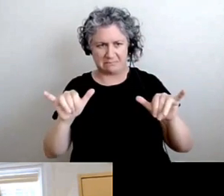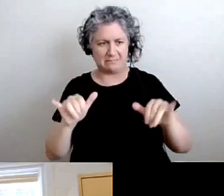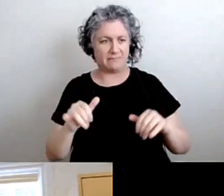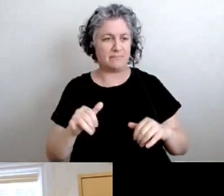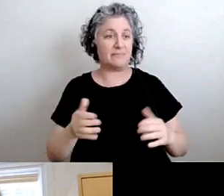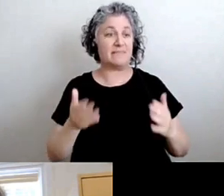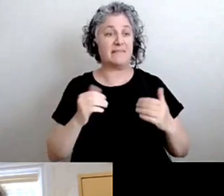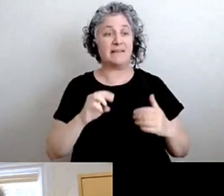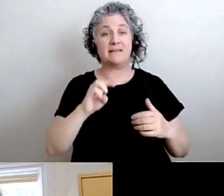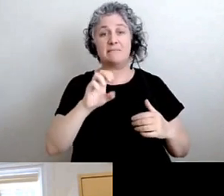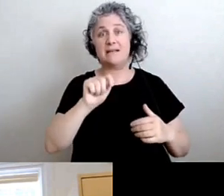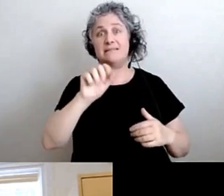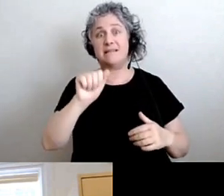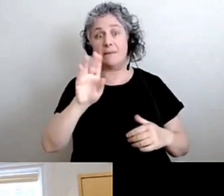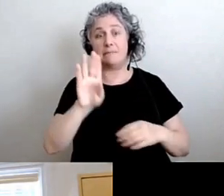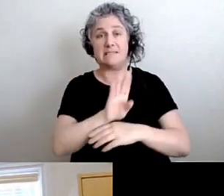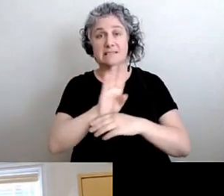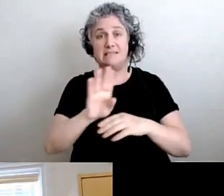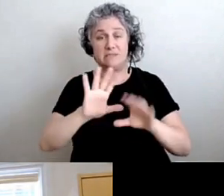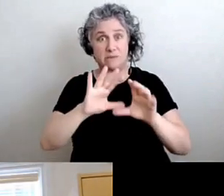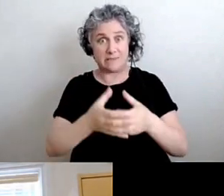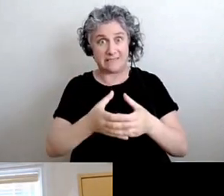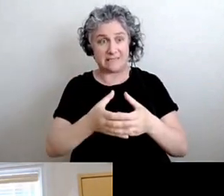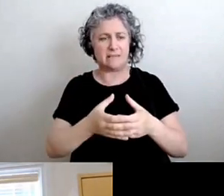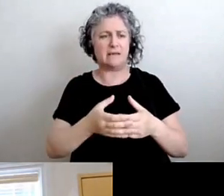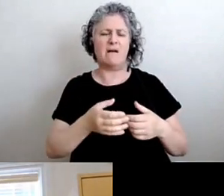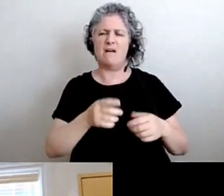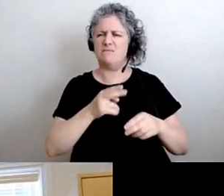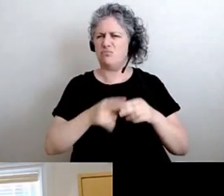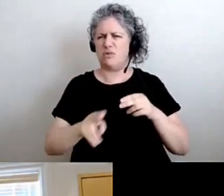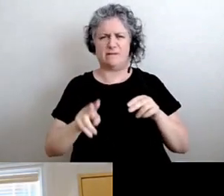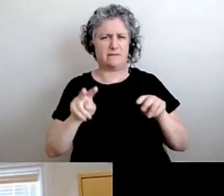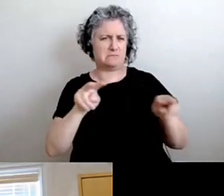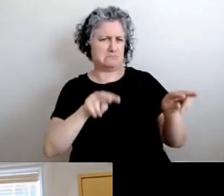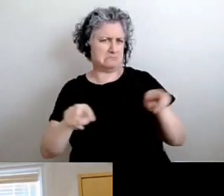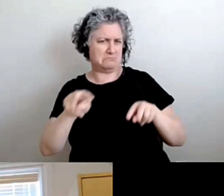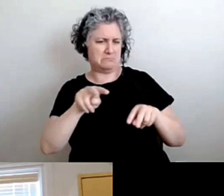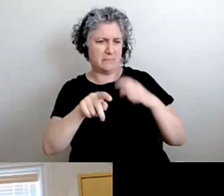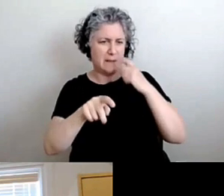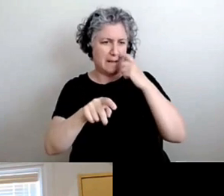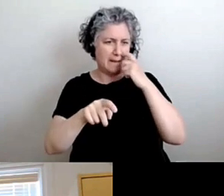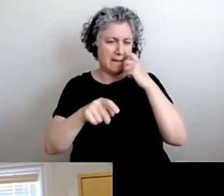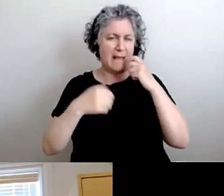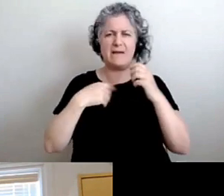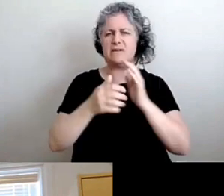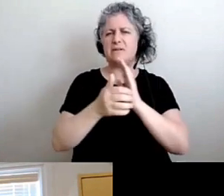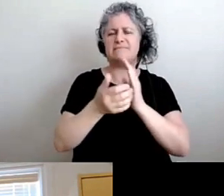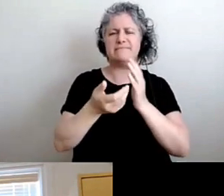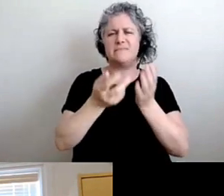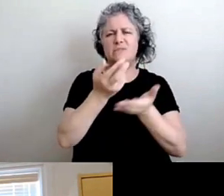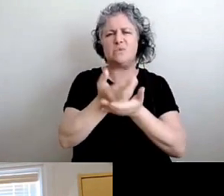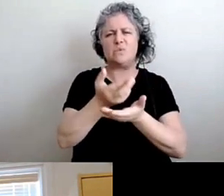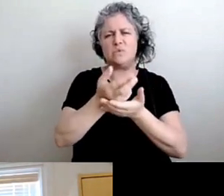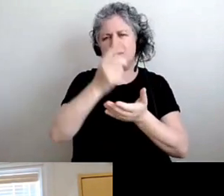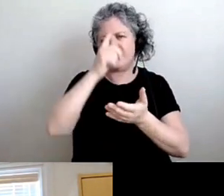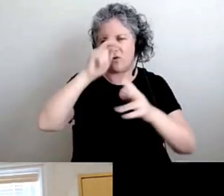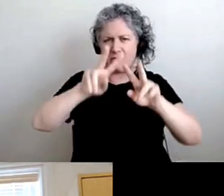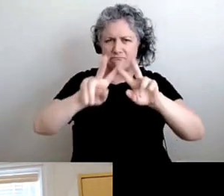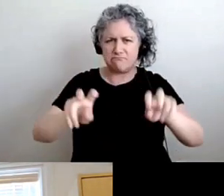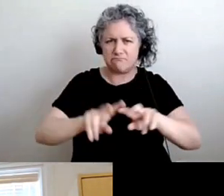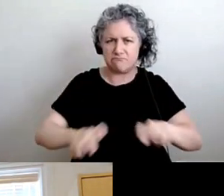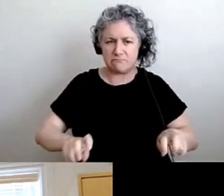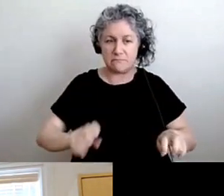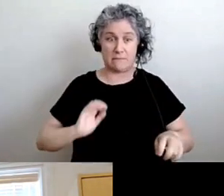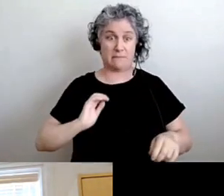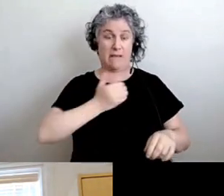So just look briefly at that. This has a whole lot of analytical tools. Now, I don't know that ours are all that